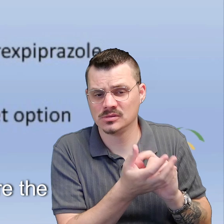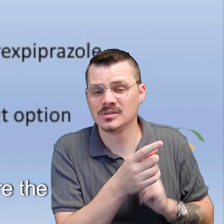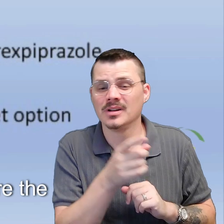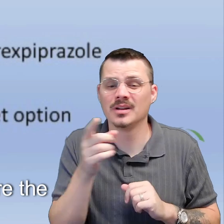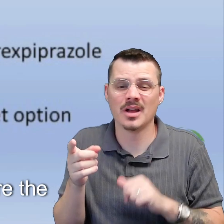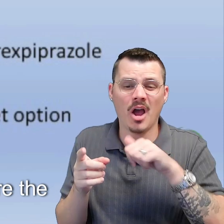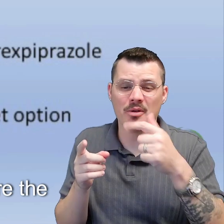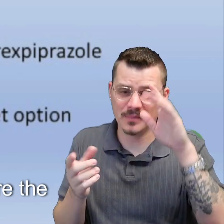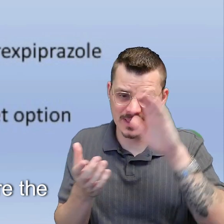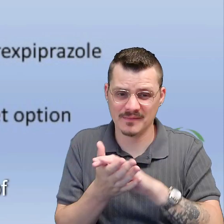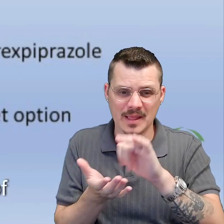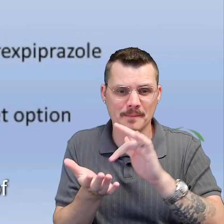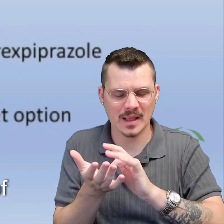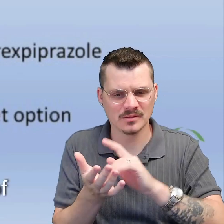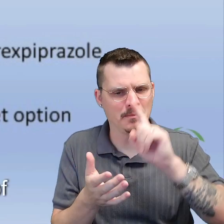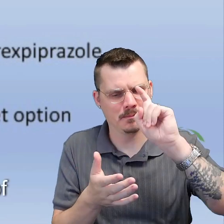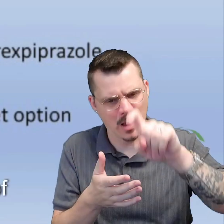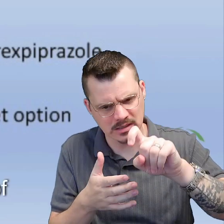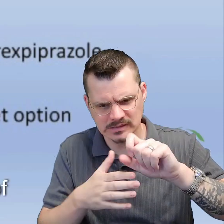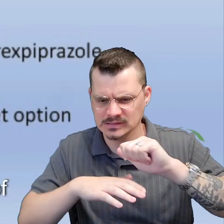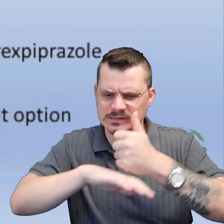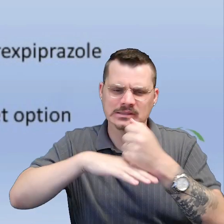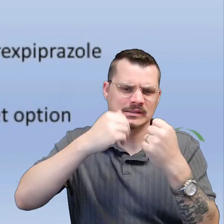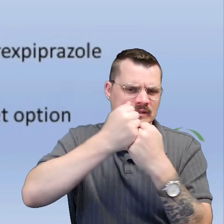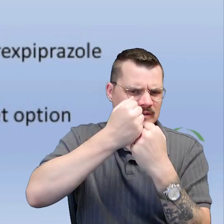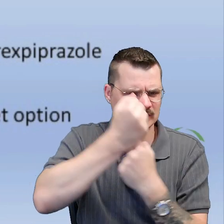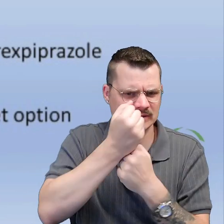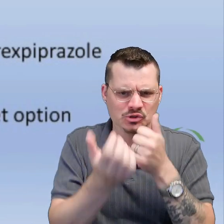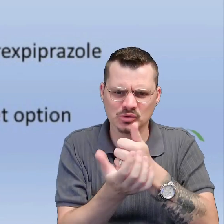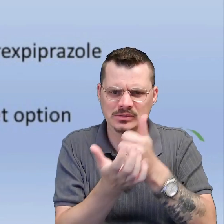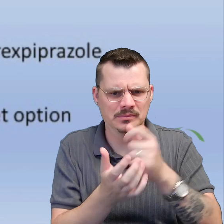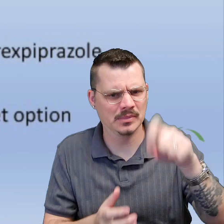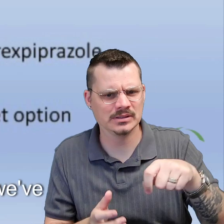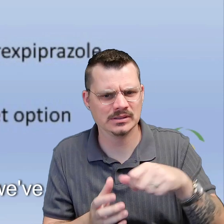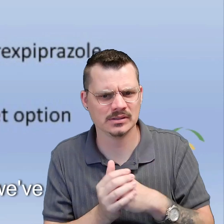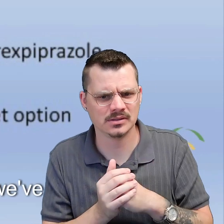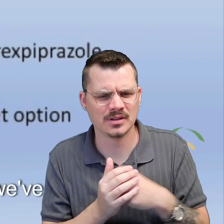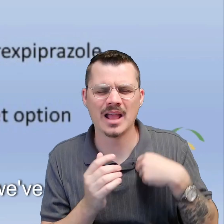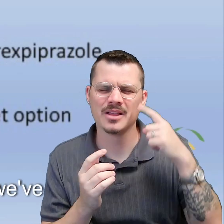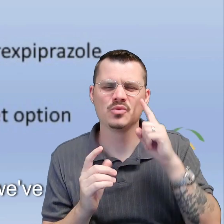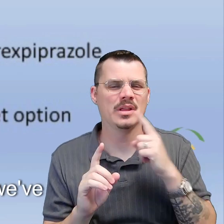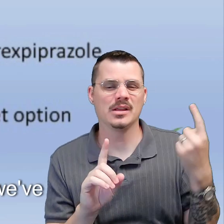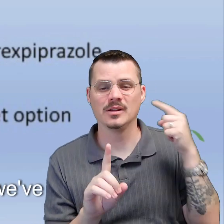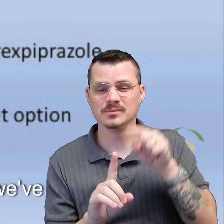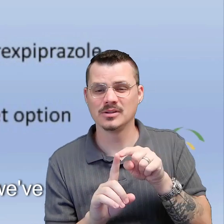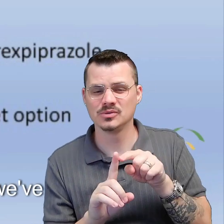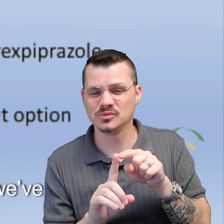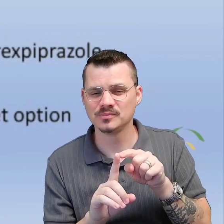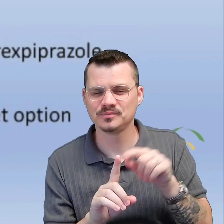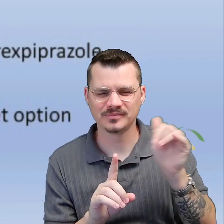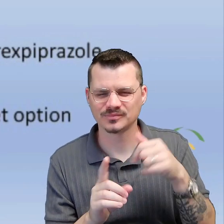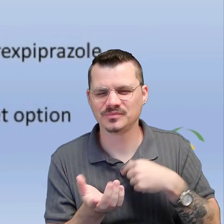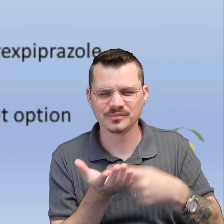Other people believe that medicines are the absolute cornerstone foundation of treatment. And I think it comes back to, just like